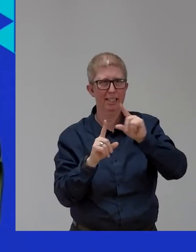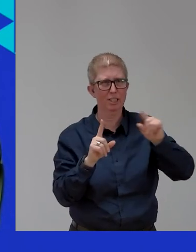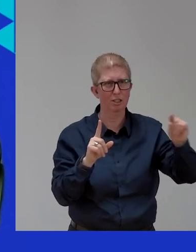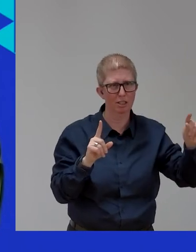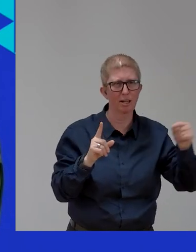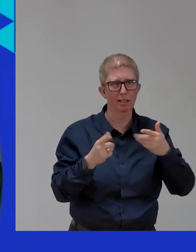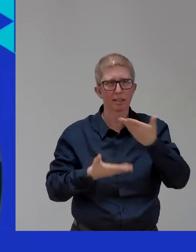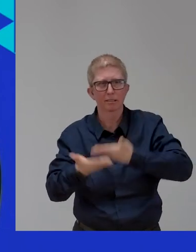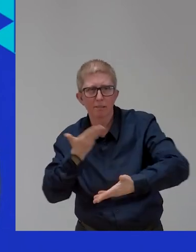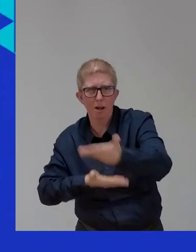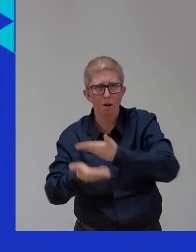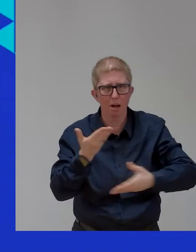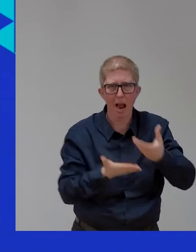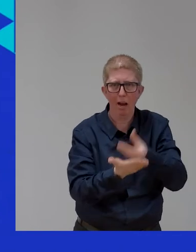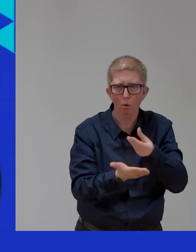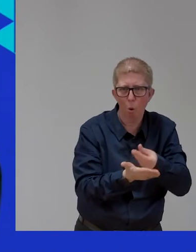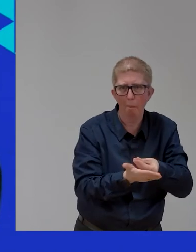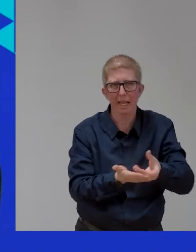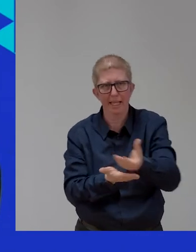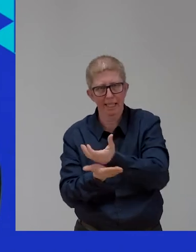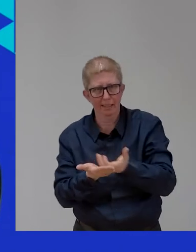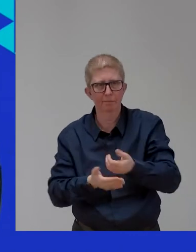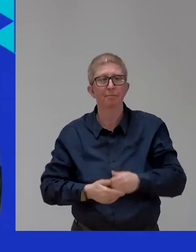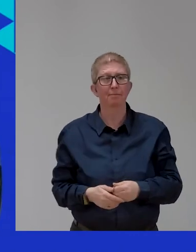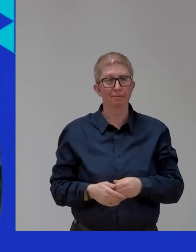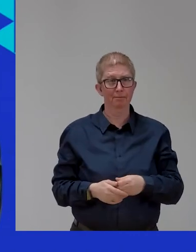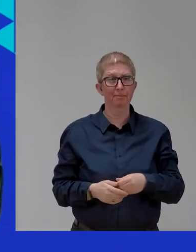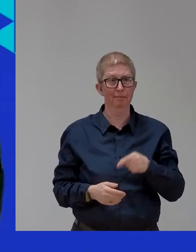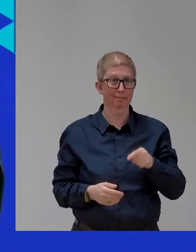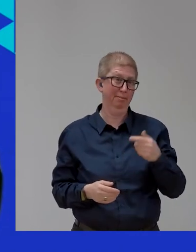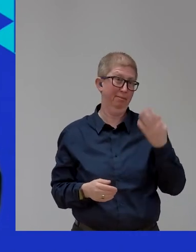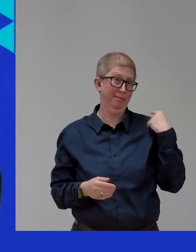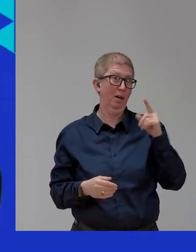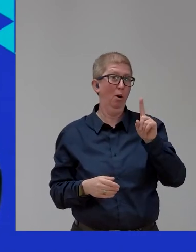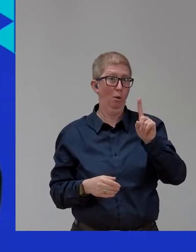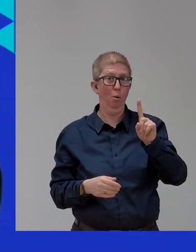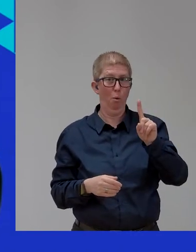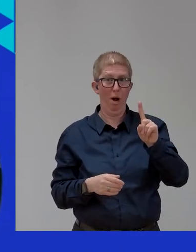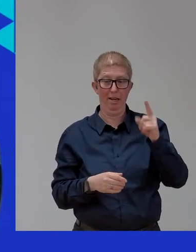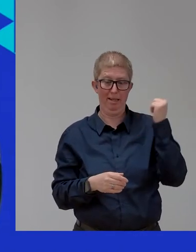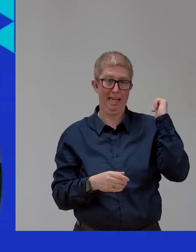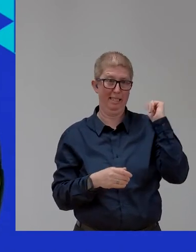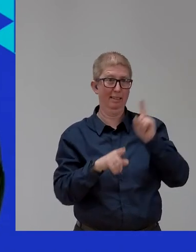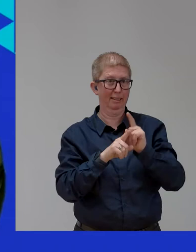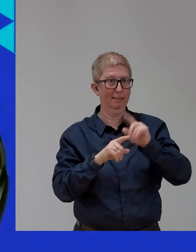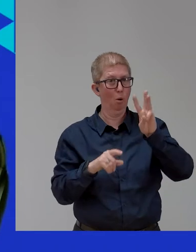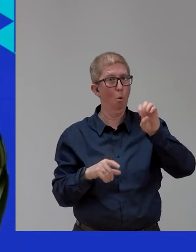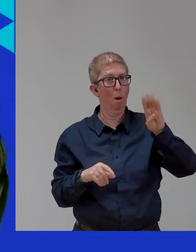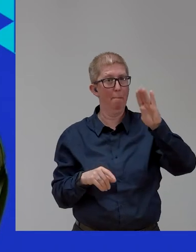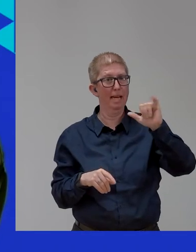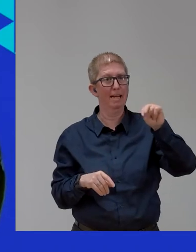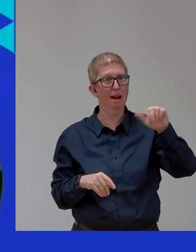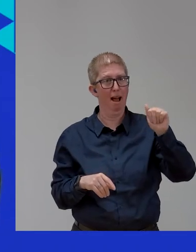this pandemic. And we have yesterday, we also had a webinar on AI recruitment and how it can have a